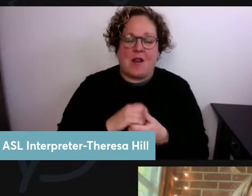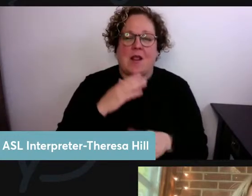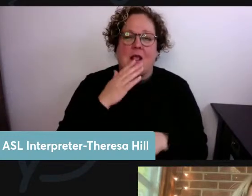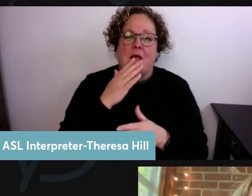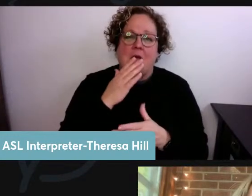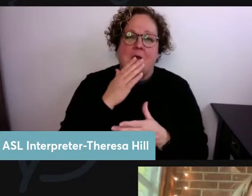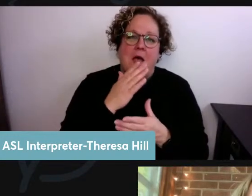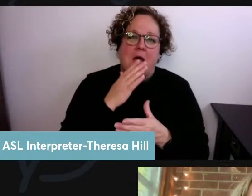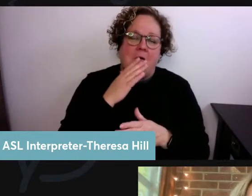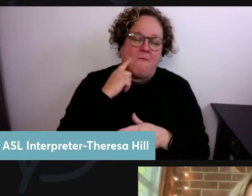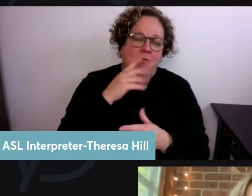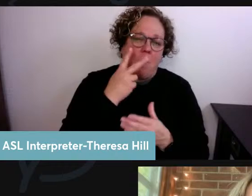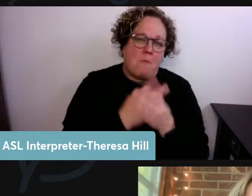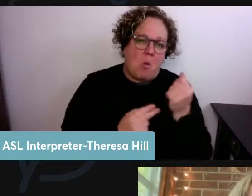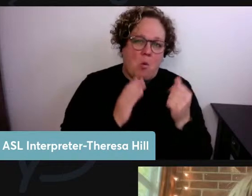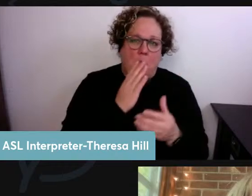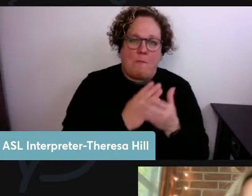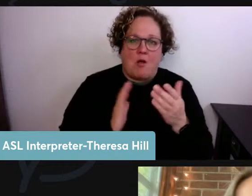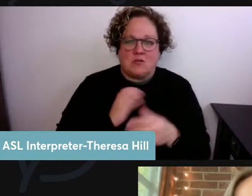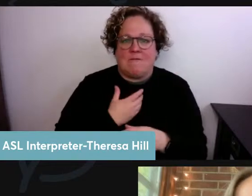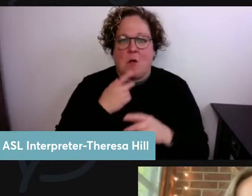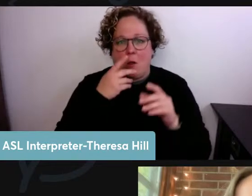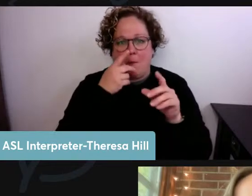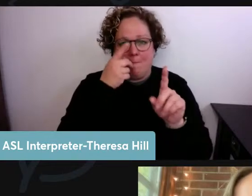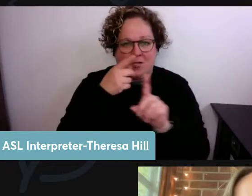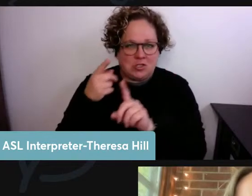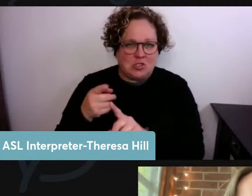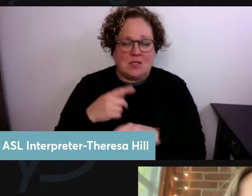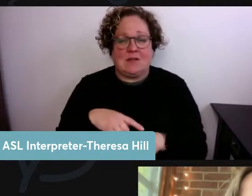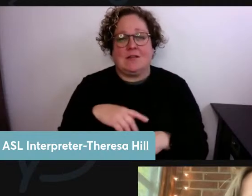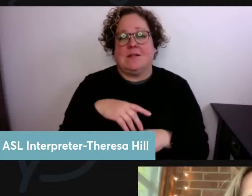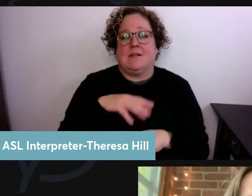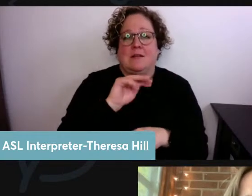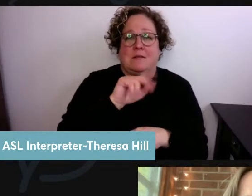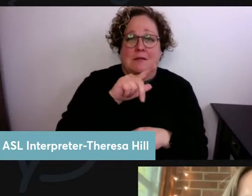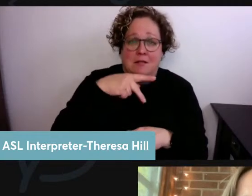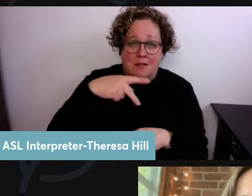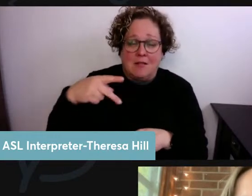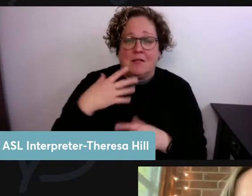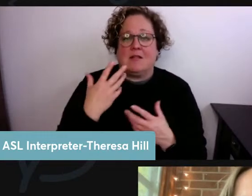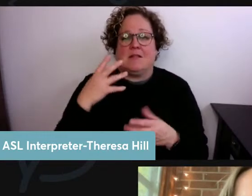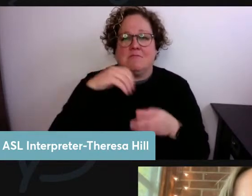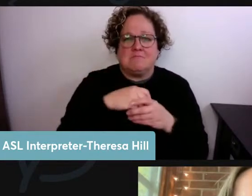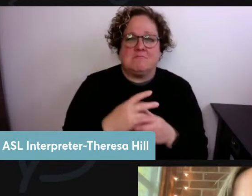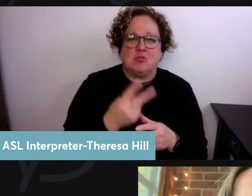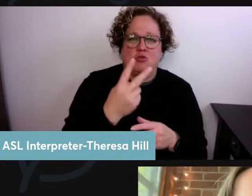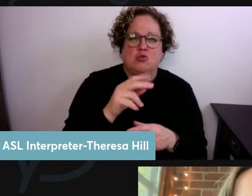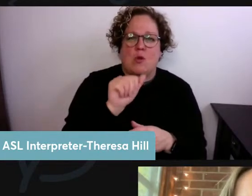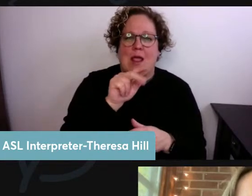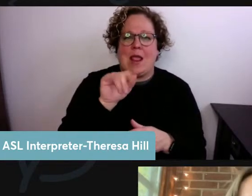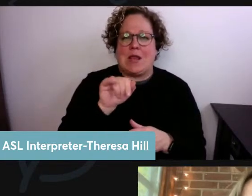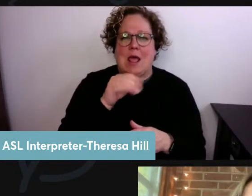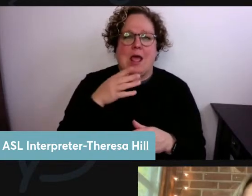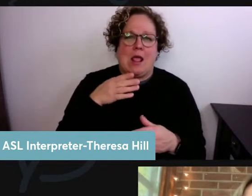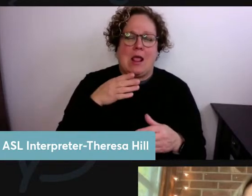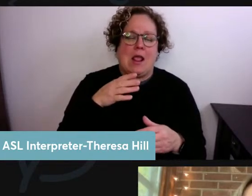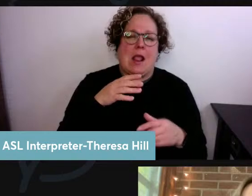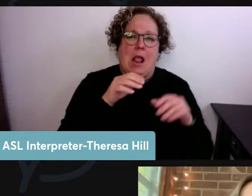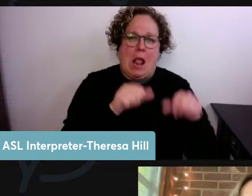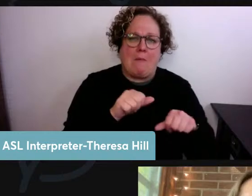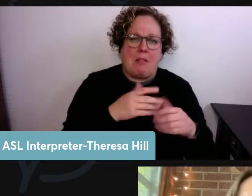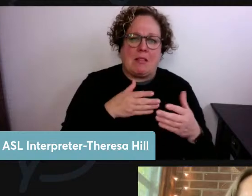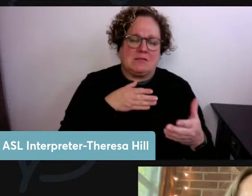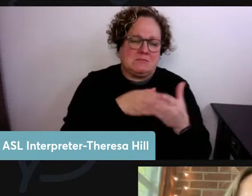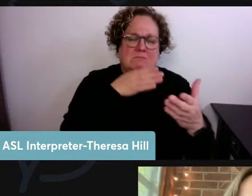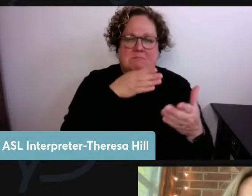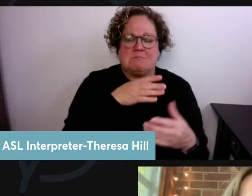our mission. League staff eagerly engaged in two anti-ableism workshops that we facilitated, understanding that